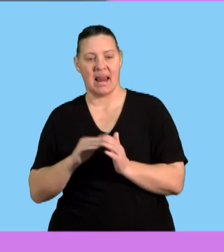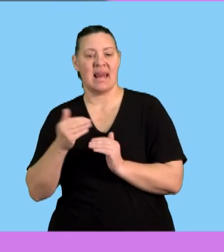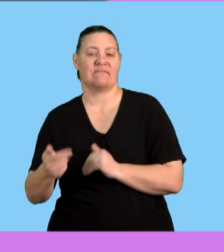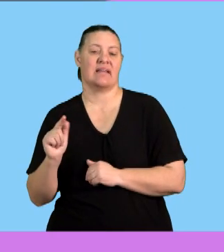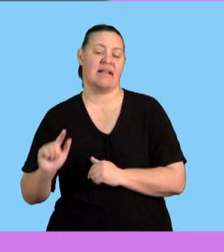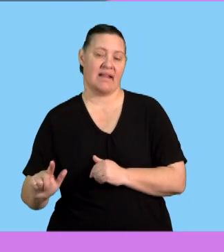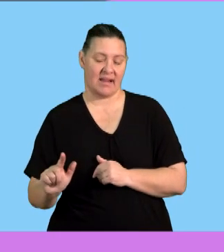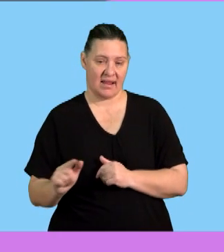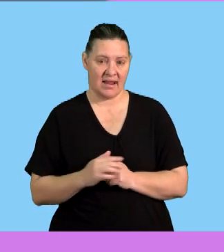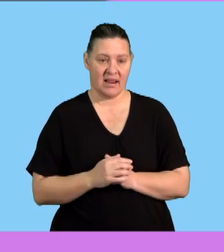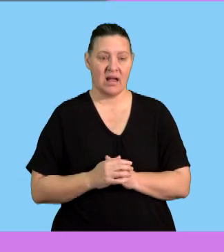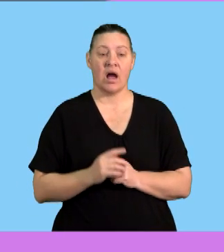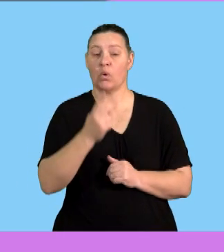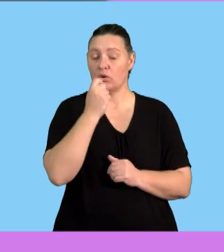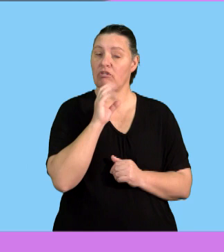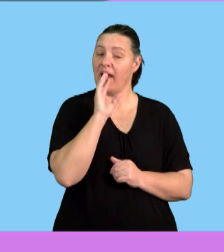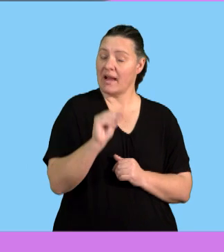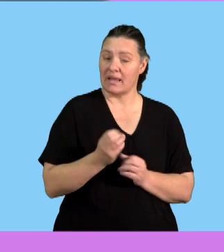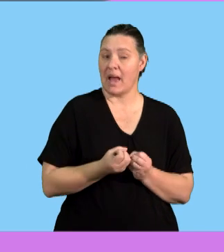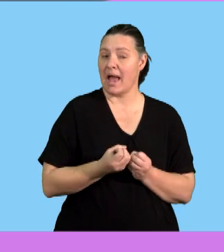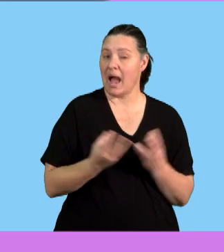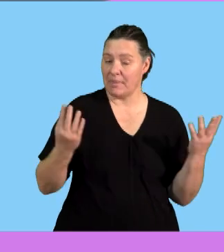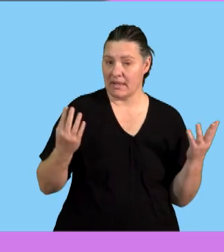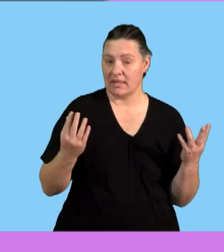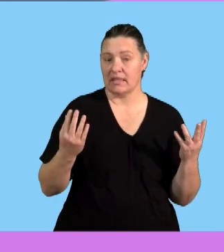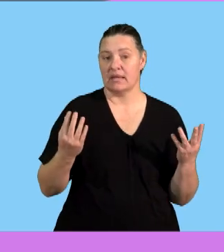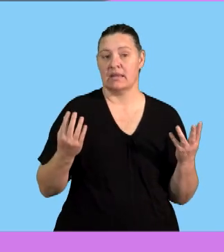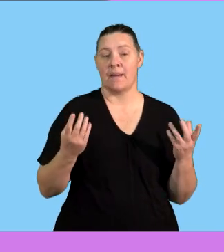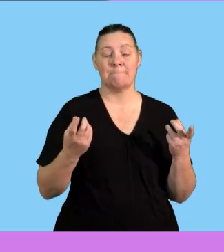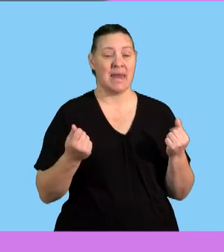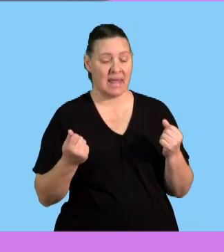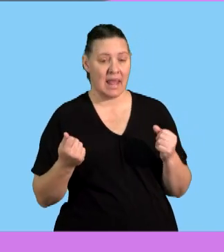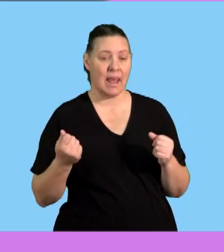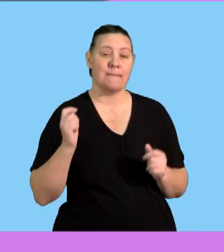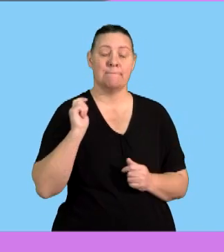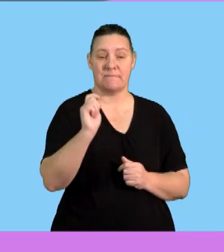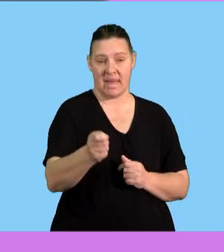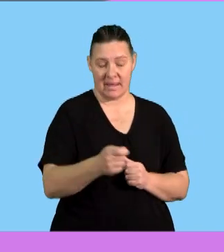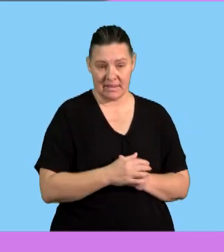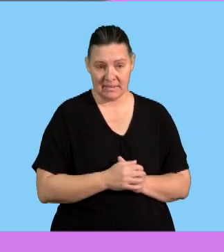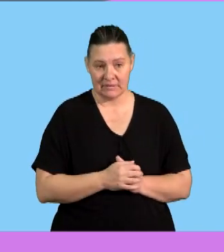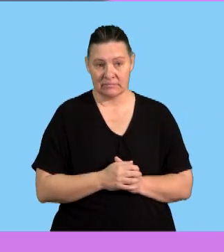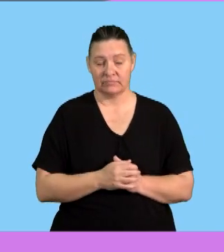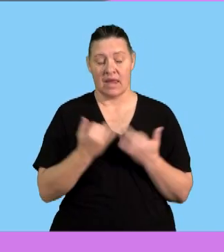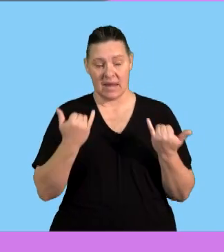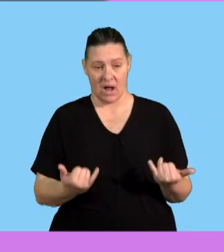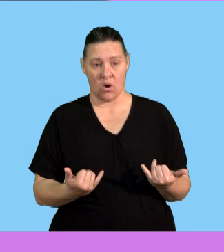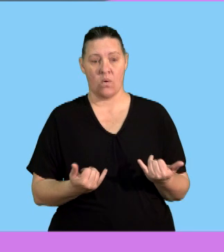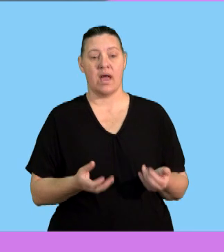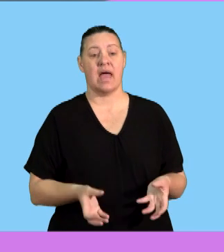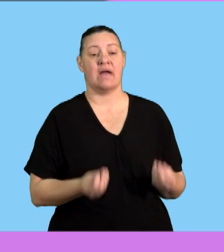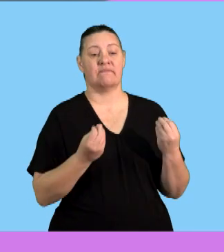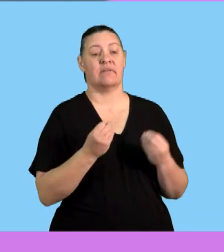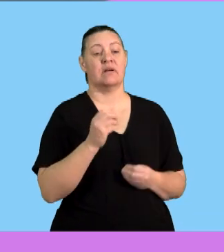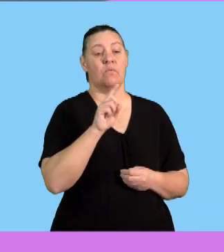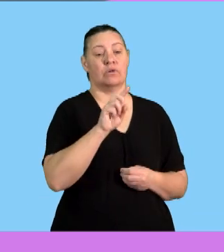with liters. So anyway, the question asks us to calculate the money that will be used. Now these are